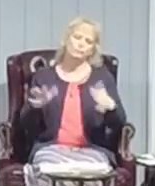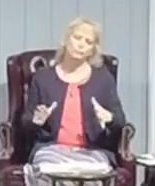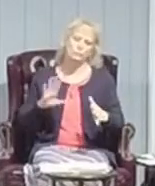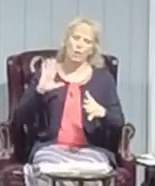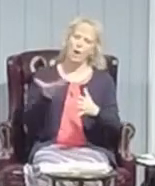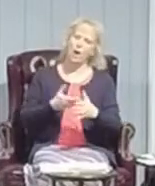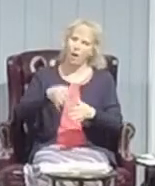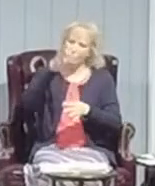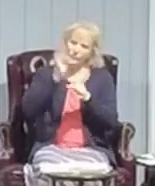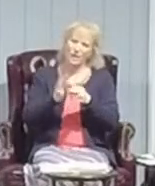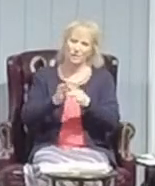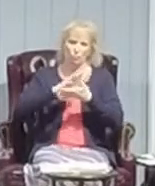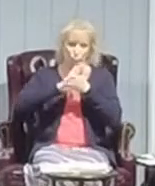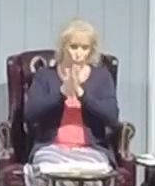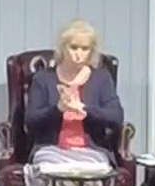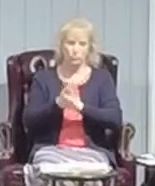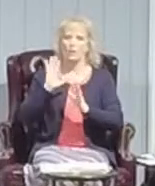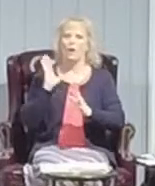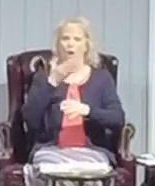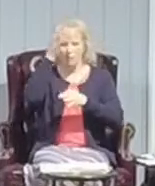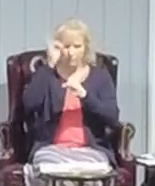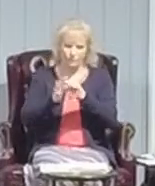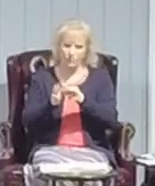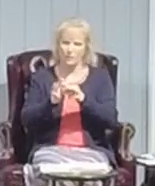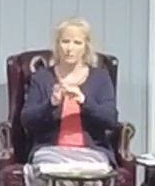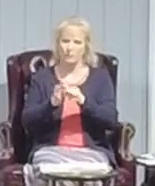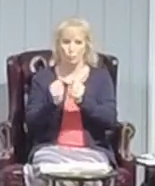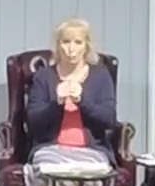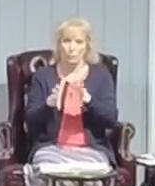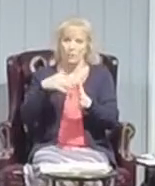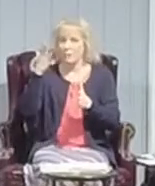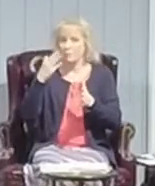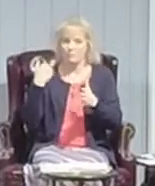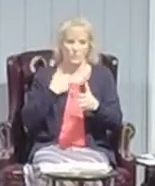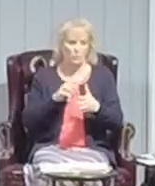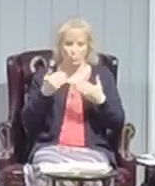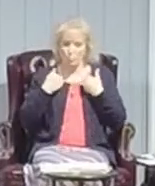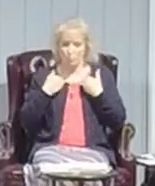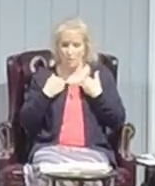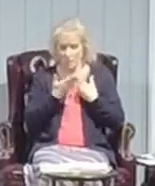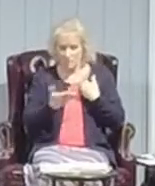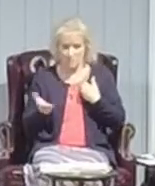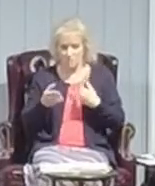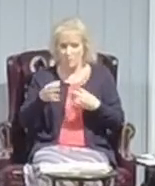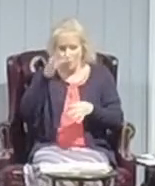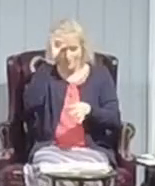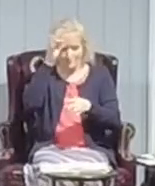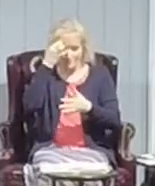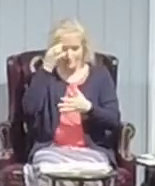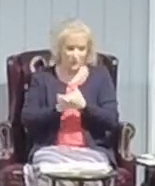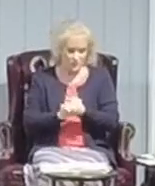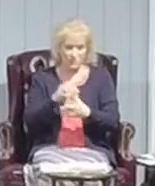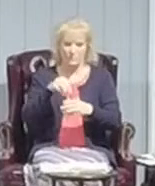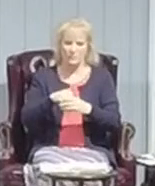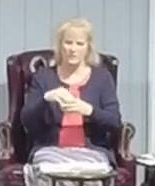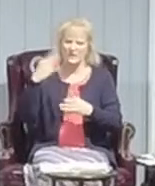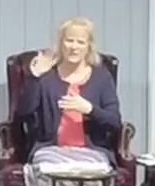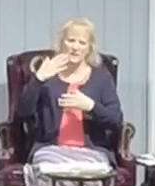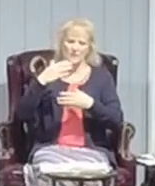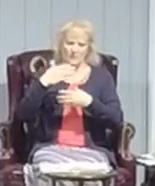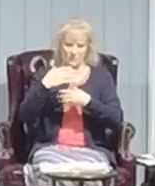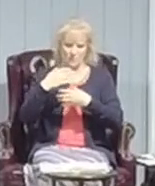of our faith, the creator of our faith. Without him, we wouldn't have anything to believe in. He's the creator of our faith, and certainly he is